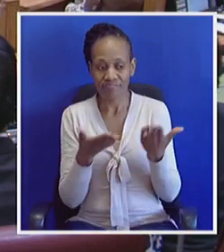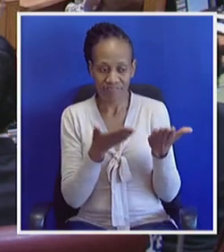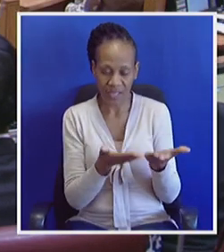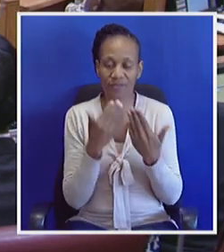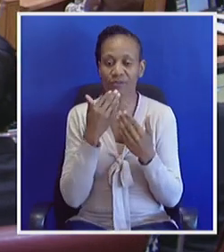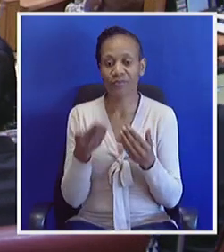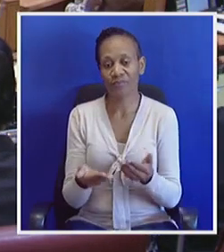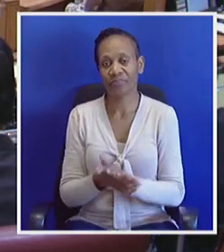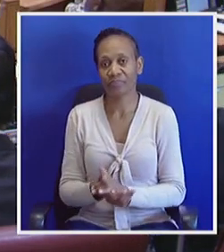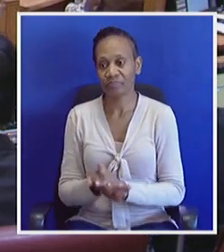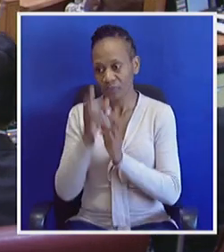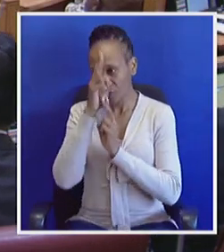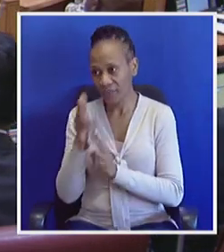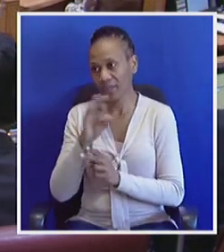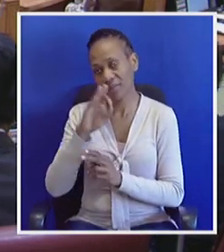Faber.